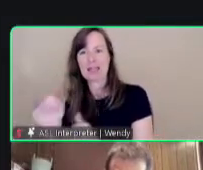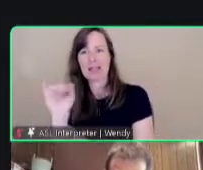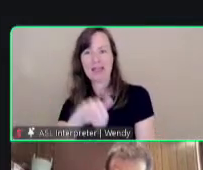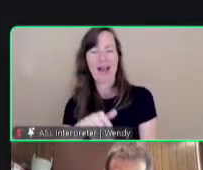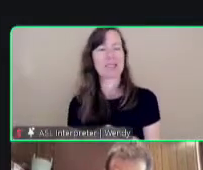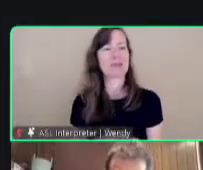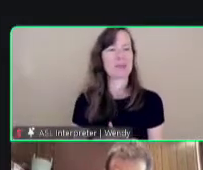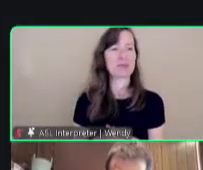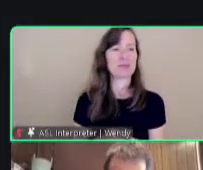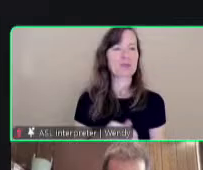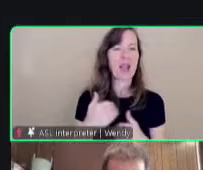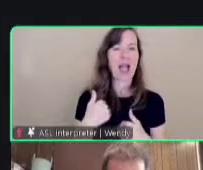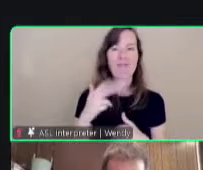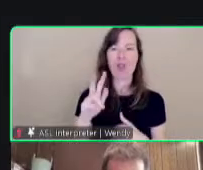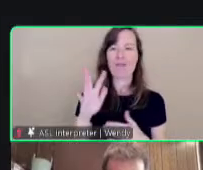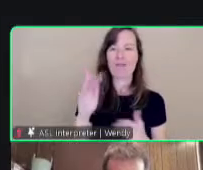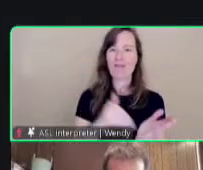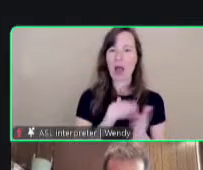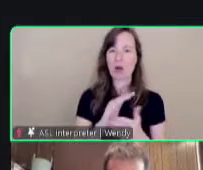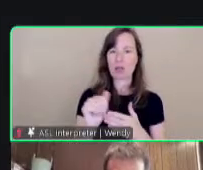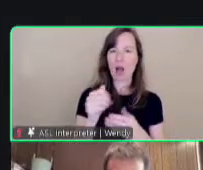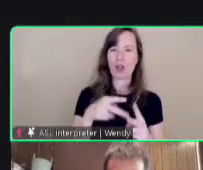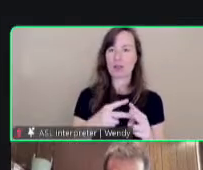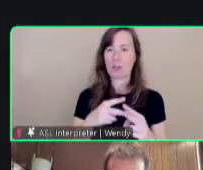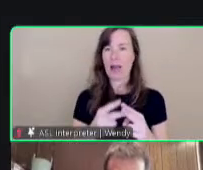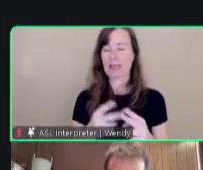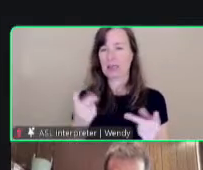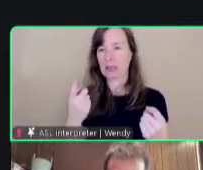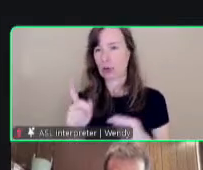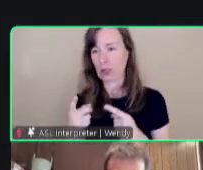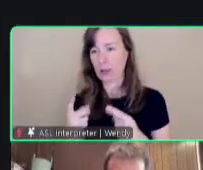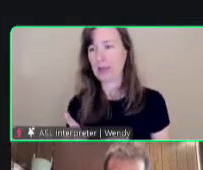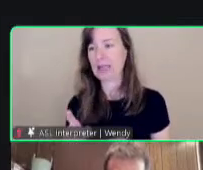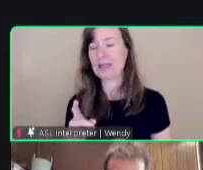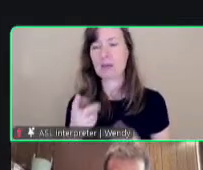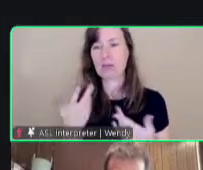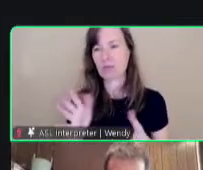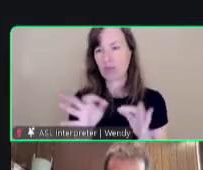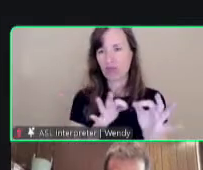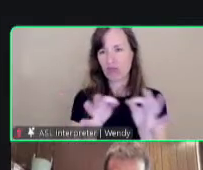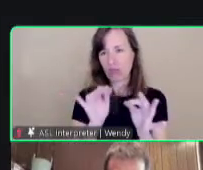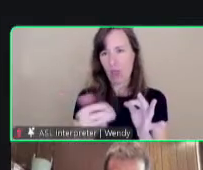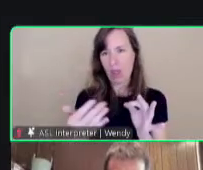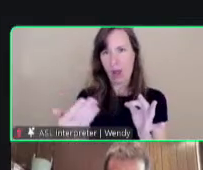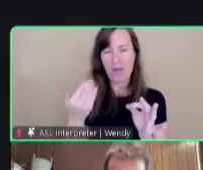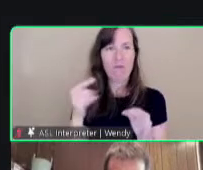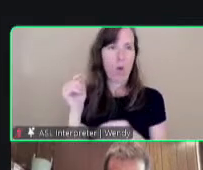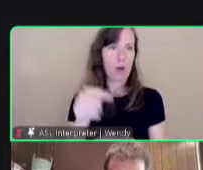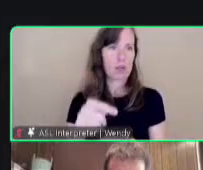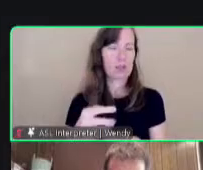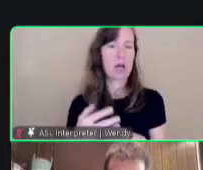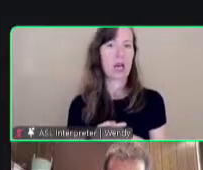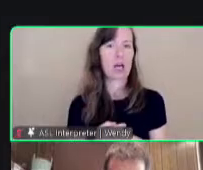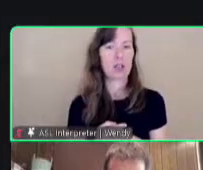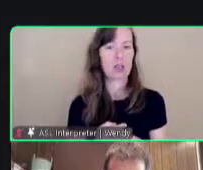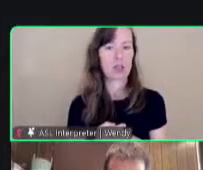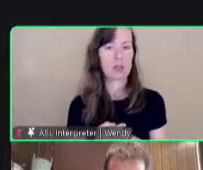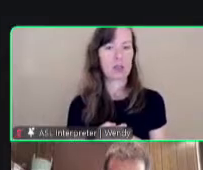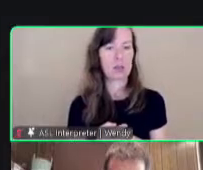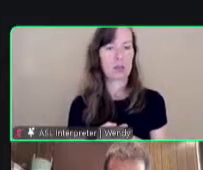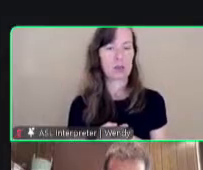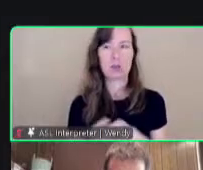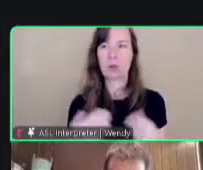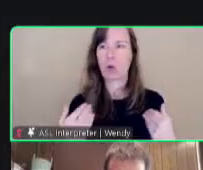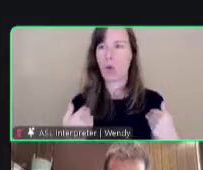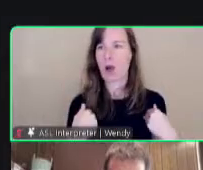we have the $35,000 in maintenance agreements that I spoke about before are there. And so we have a